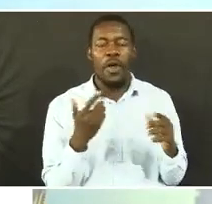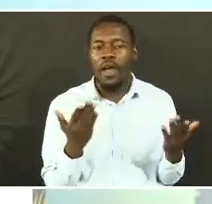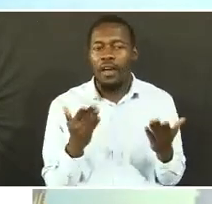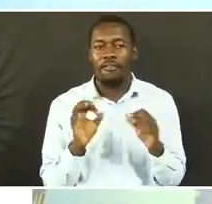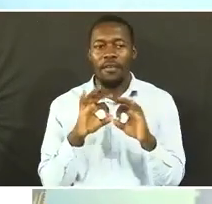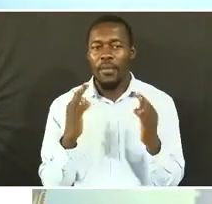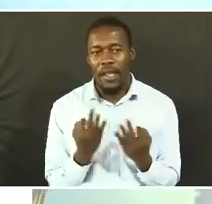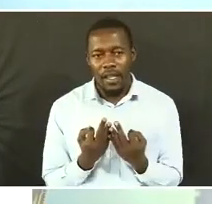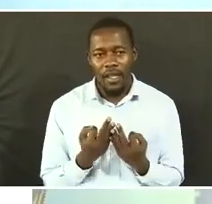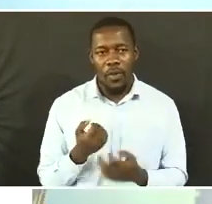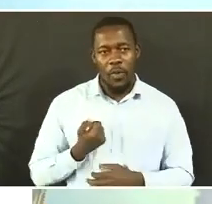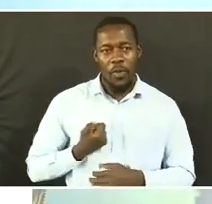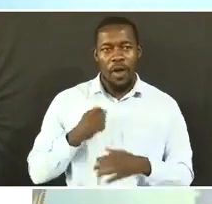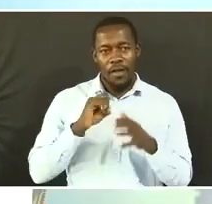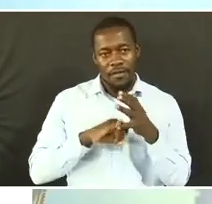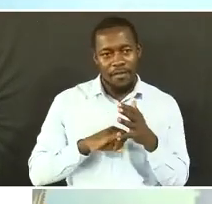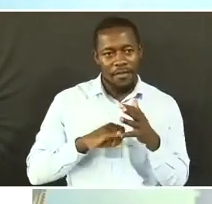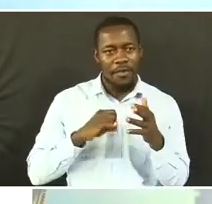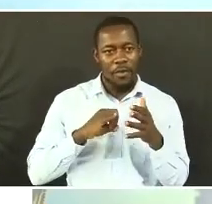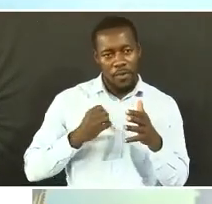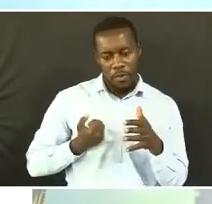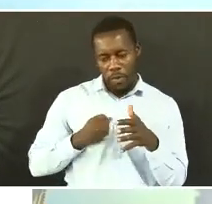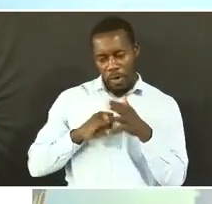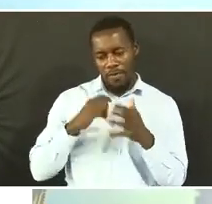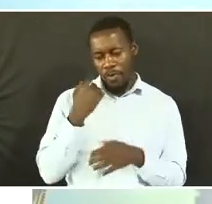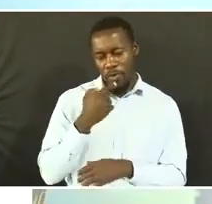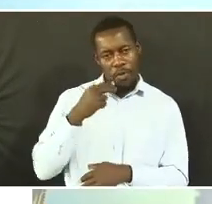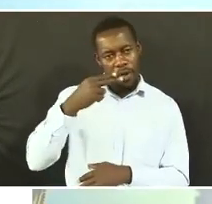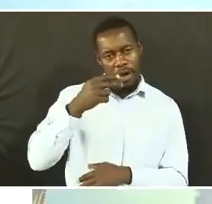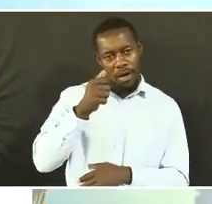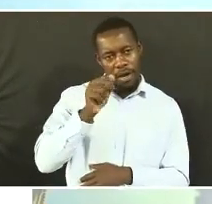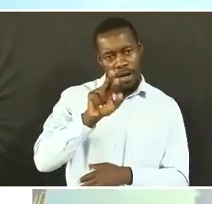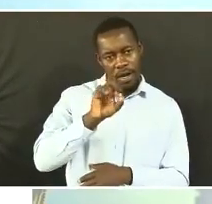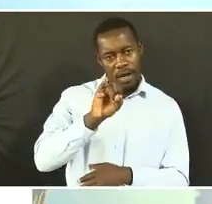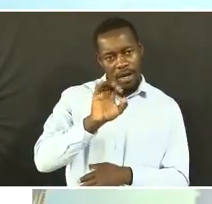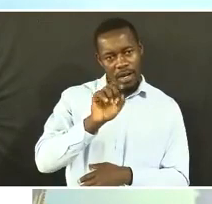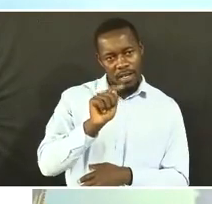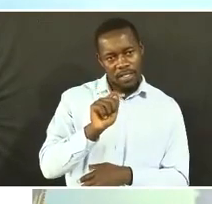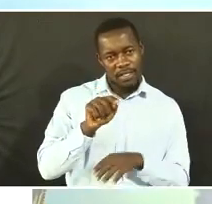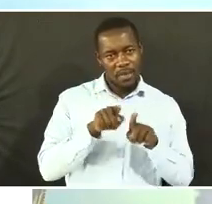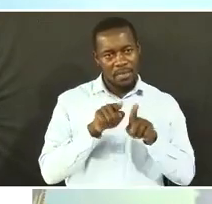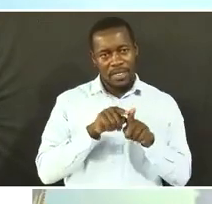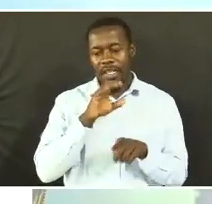wife, Harriet, and our little boys. Do you receive them?